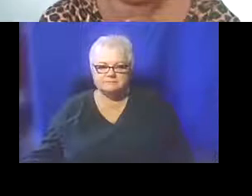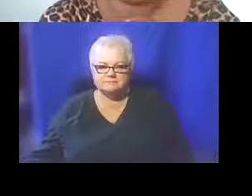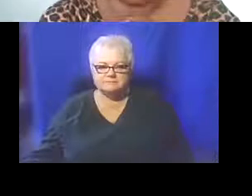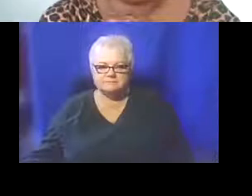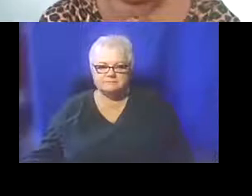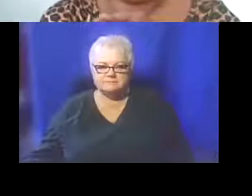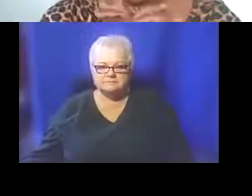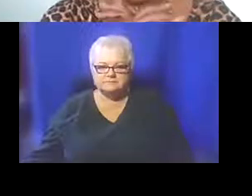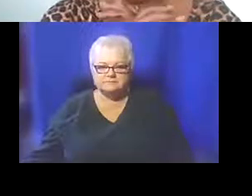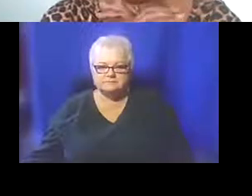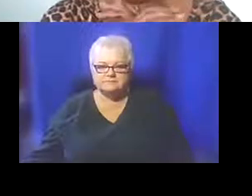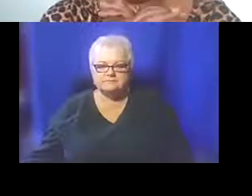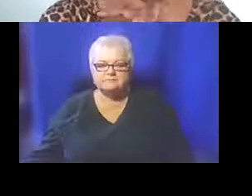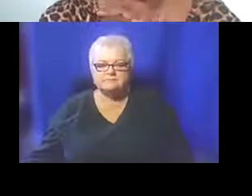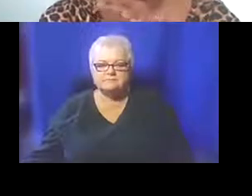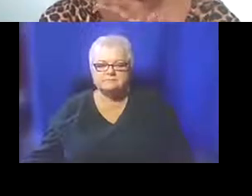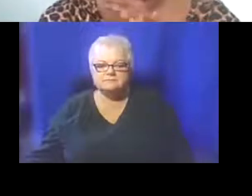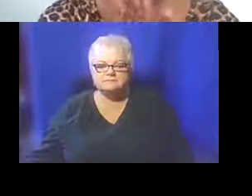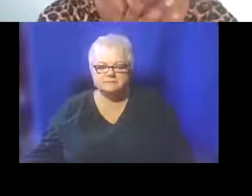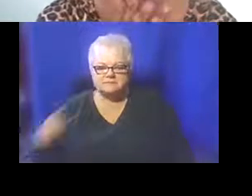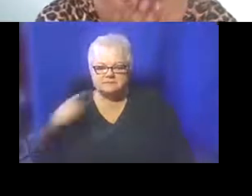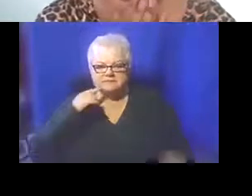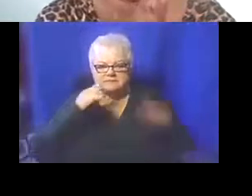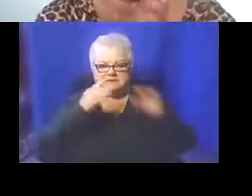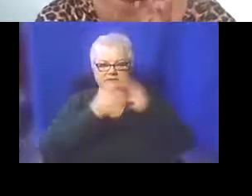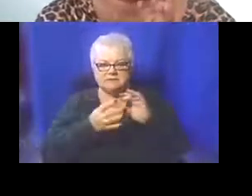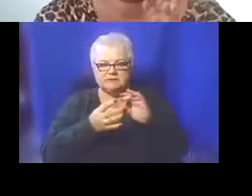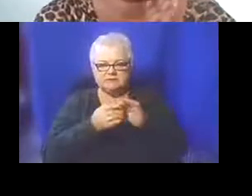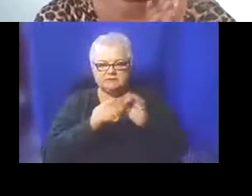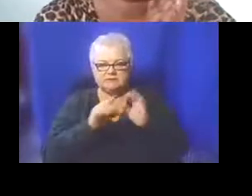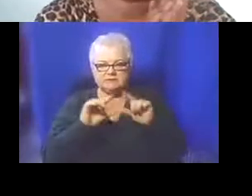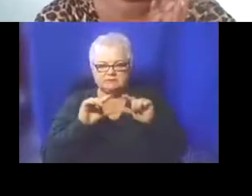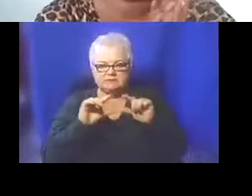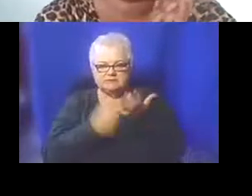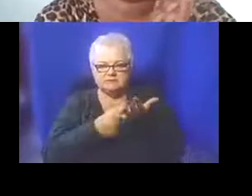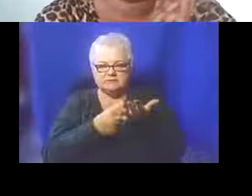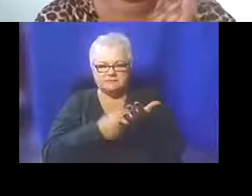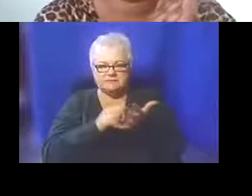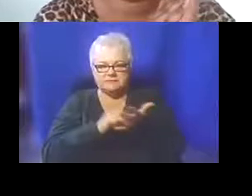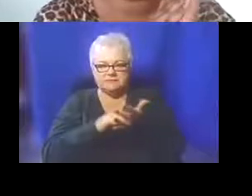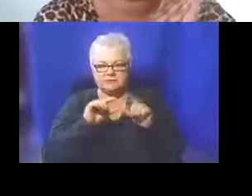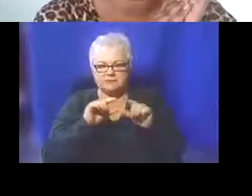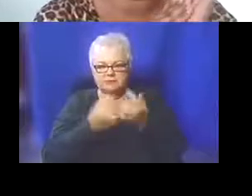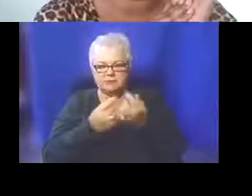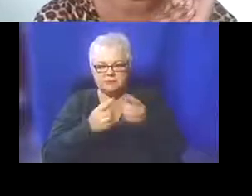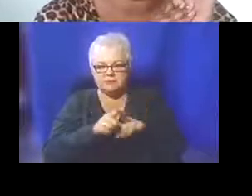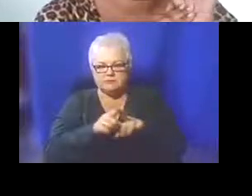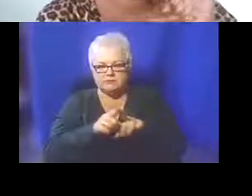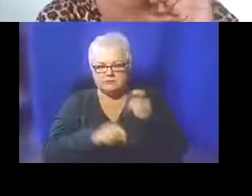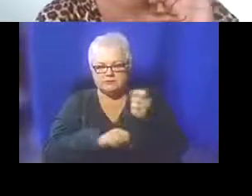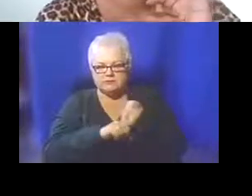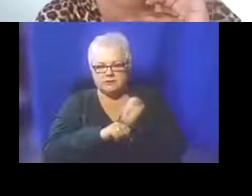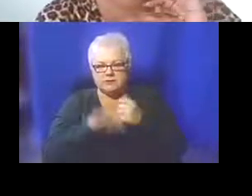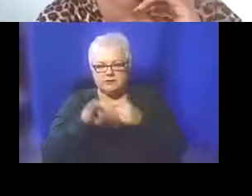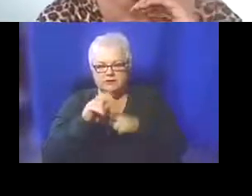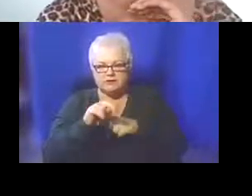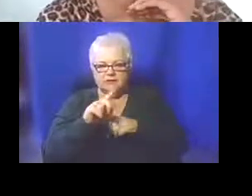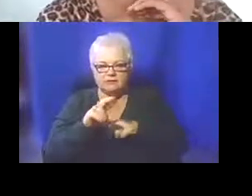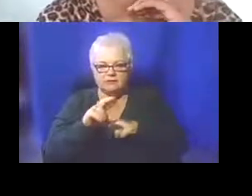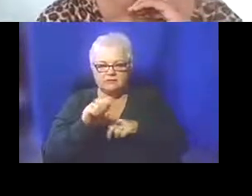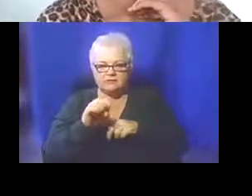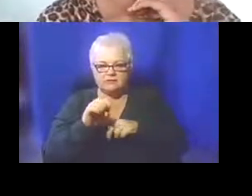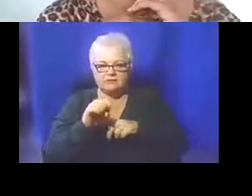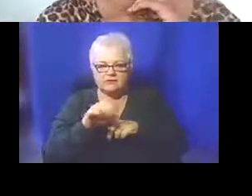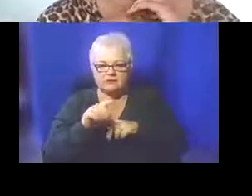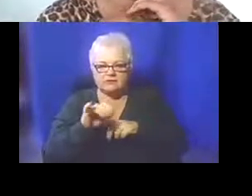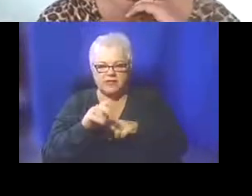And so I do see a comment, to be in a group that discusses these topics, I need to be in a group that also supports intersectionality. And I think